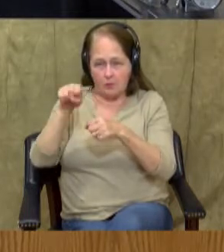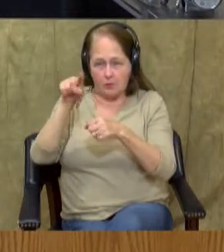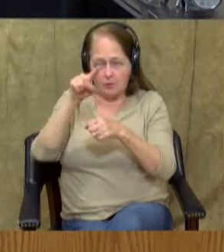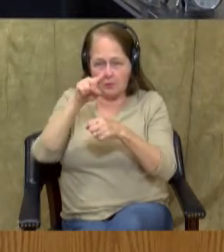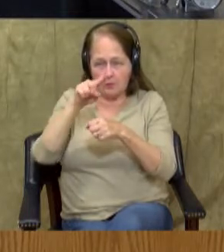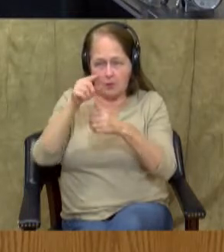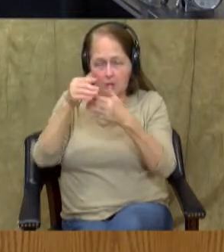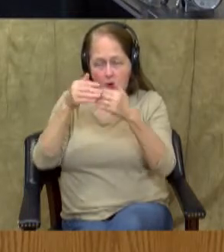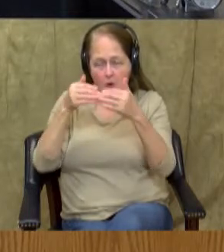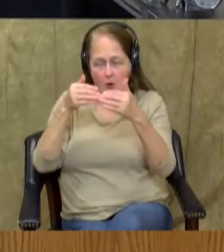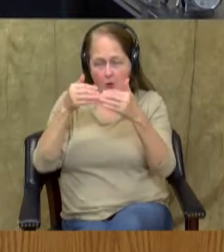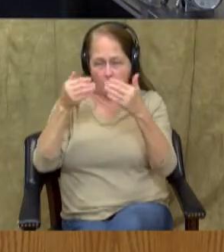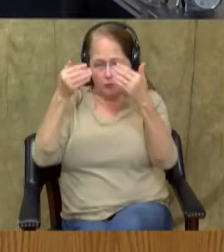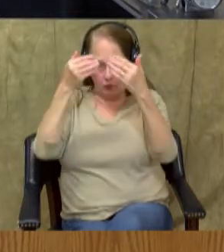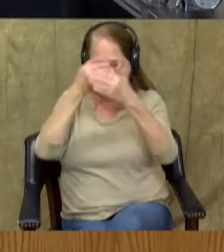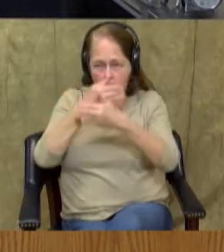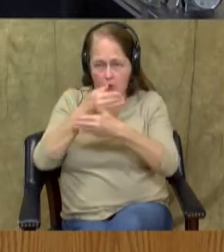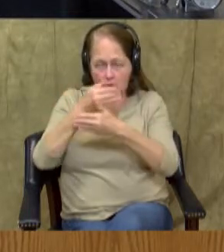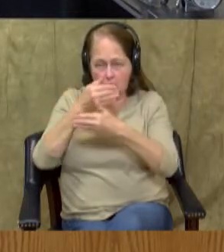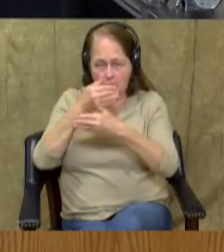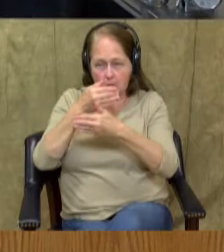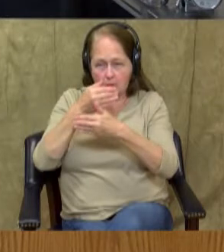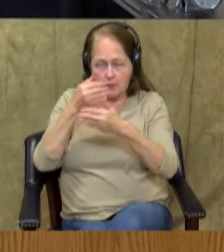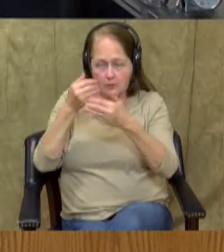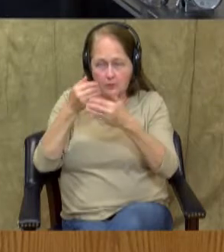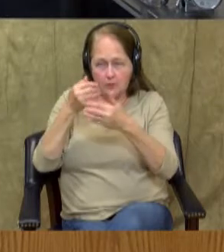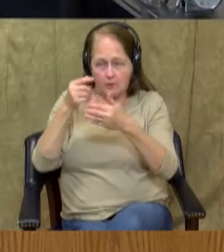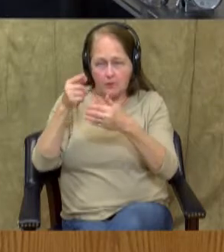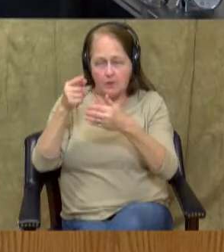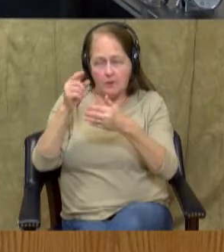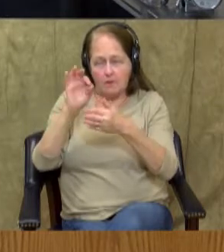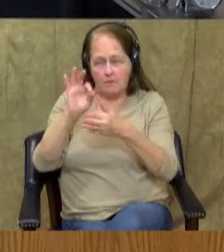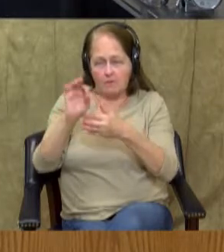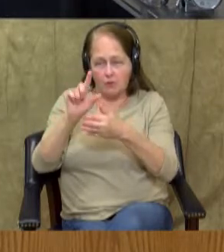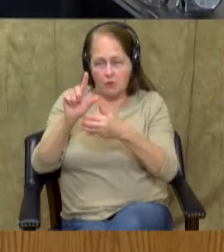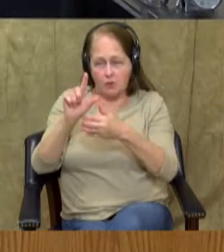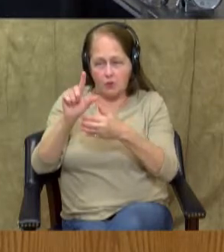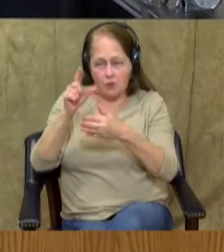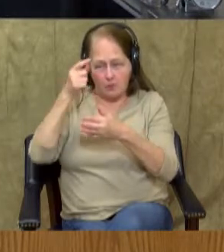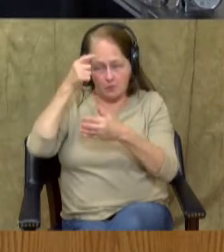He's almost completely dark. And then that's a full moon.